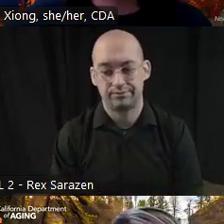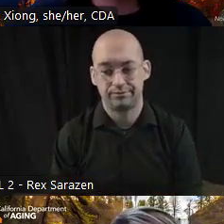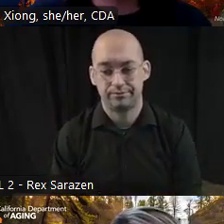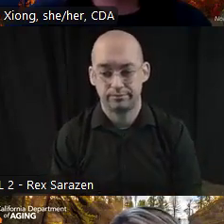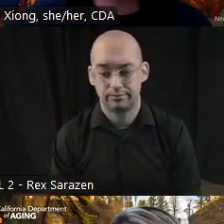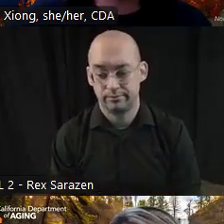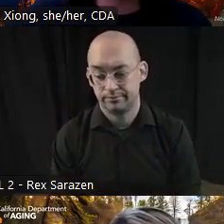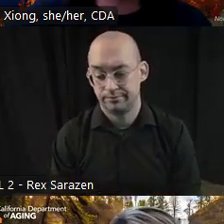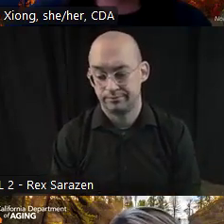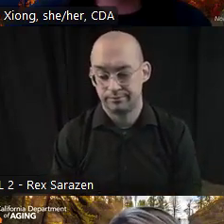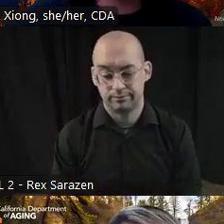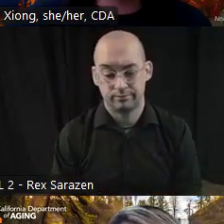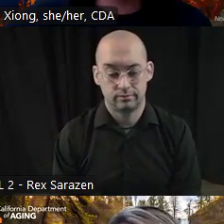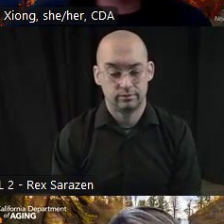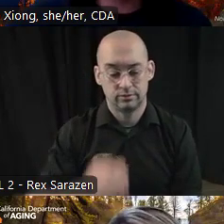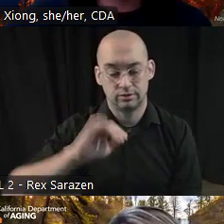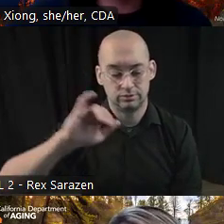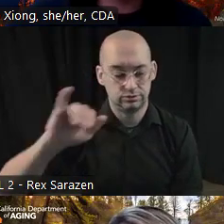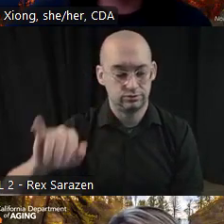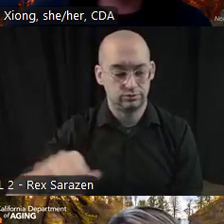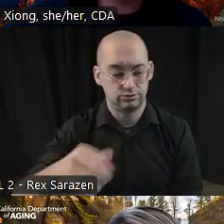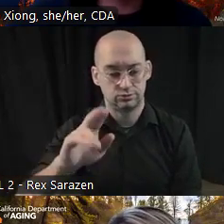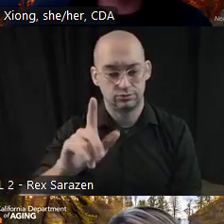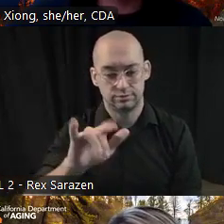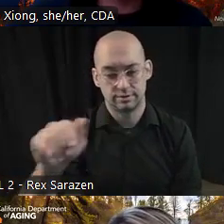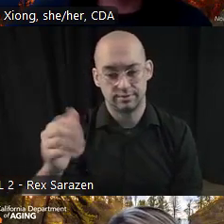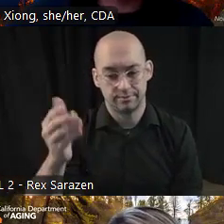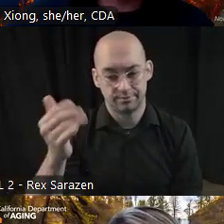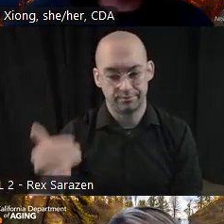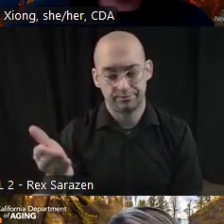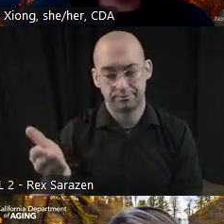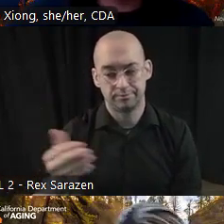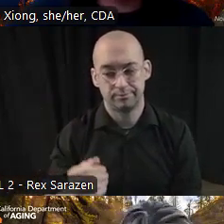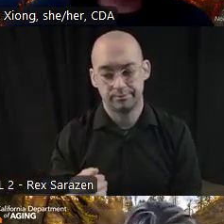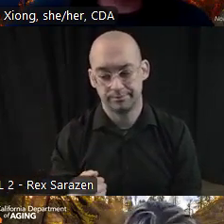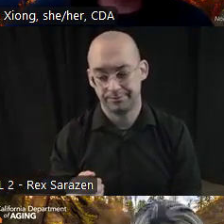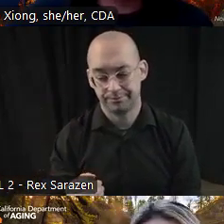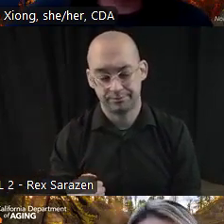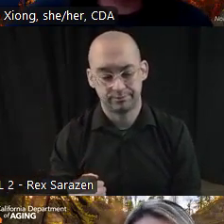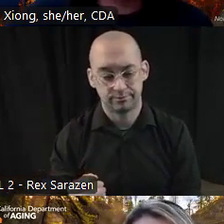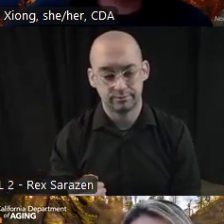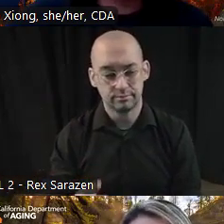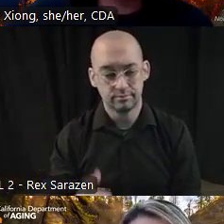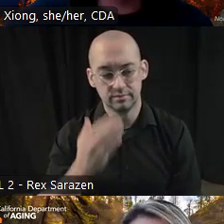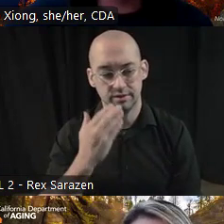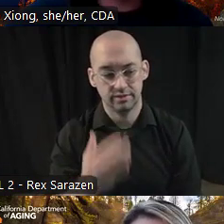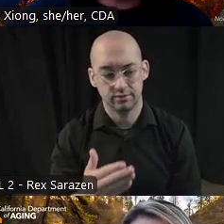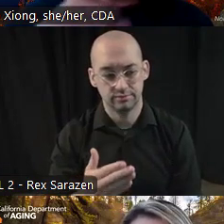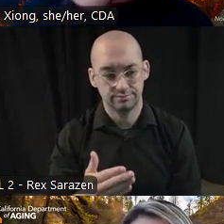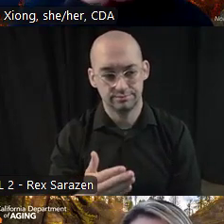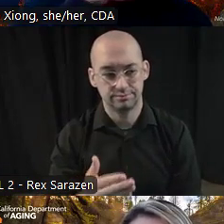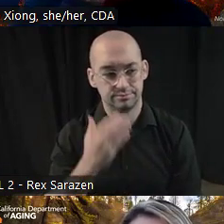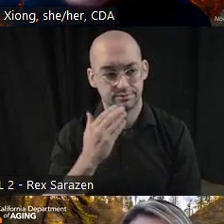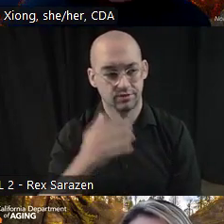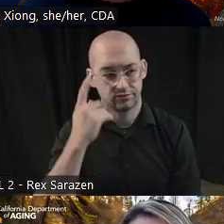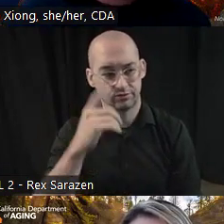Yeah, Julia has her hand up. Go ahead, Julia. Thank you. And again, thank you for putting all this together.